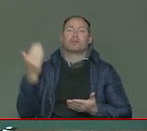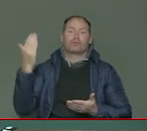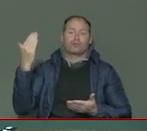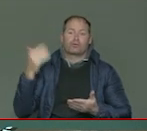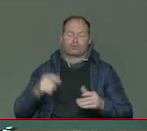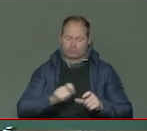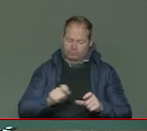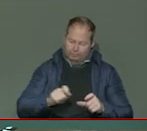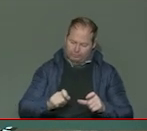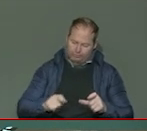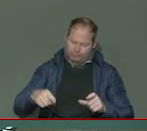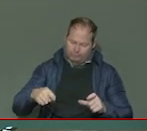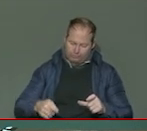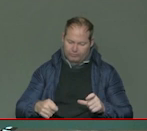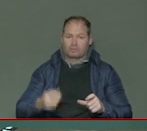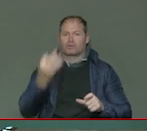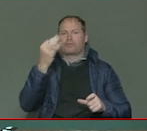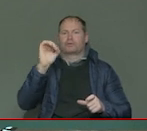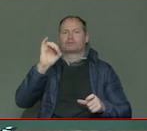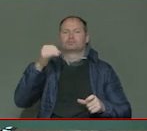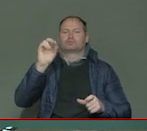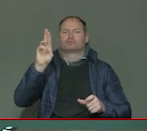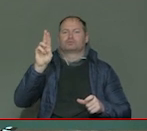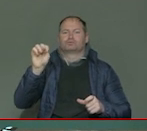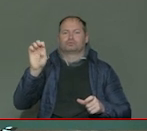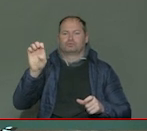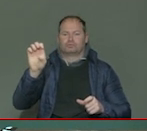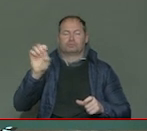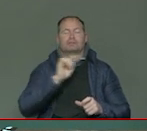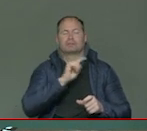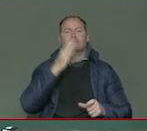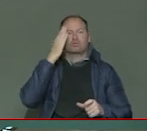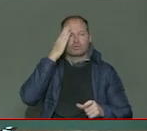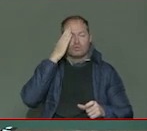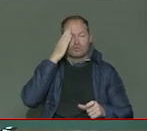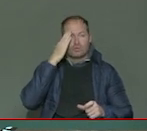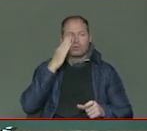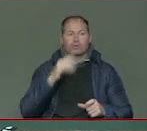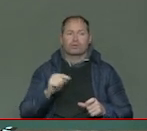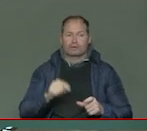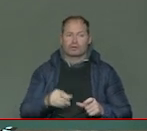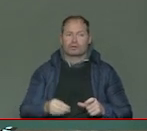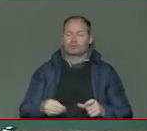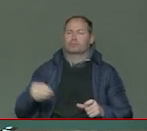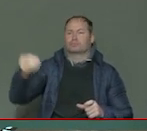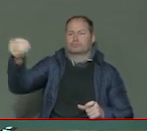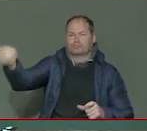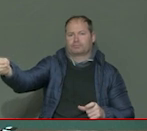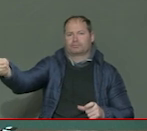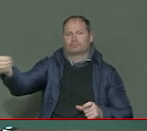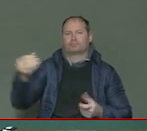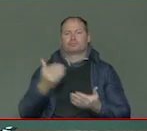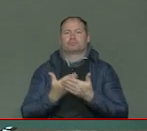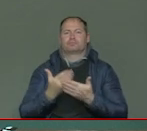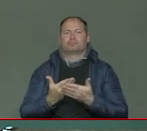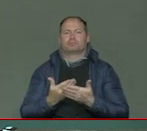and the date on the check would be 30 June. So that person knew when 30 June came, he could take that check and he could deposit it and